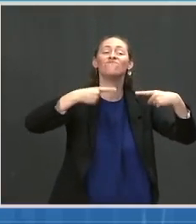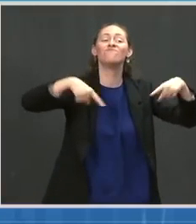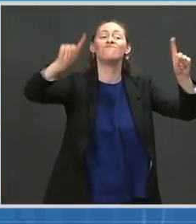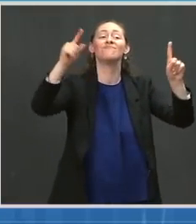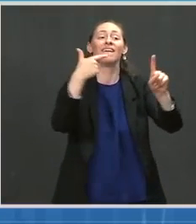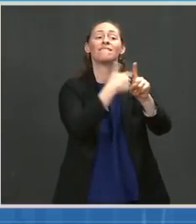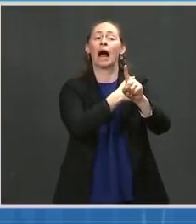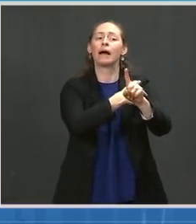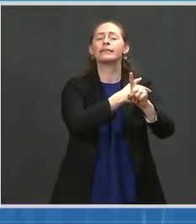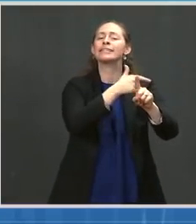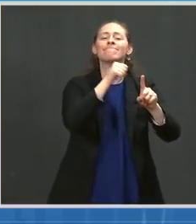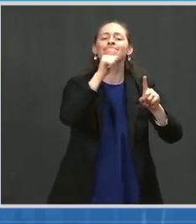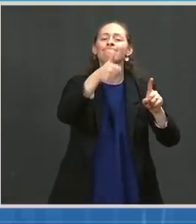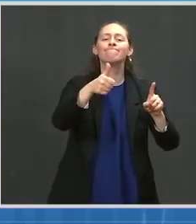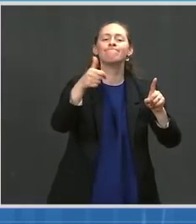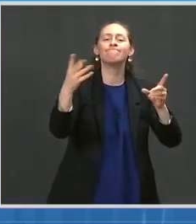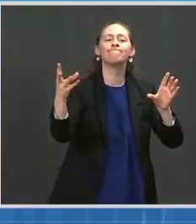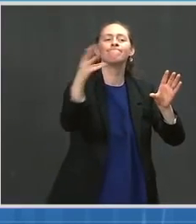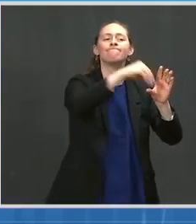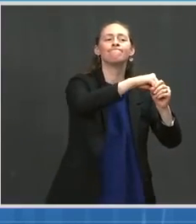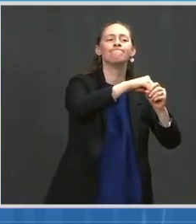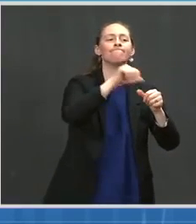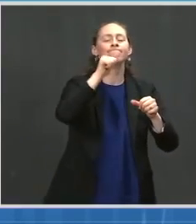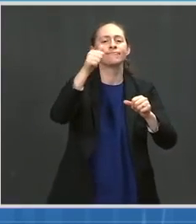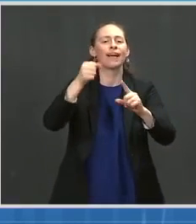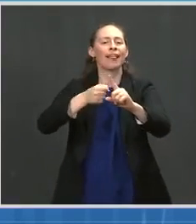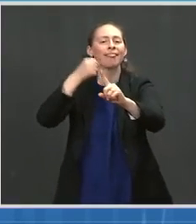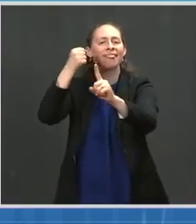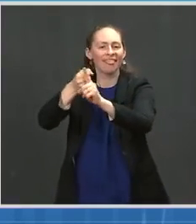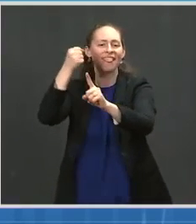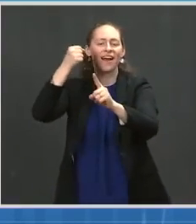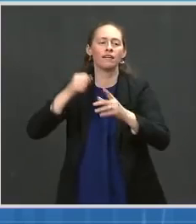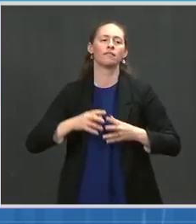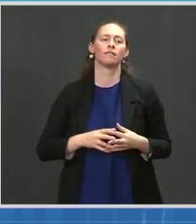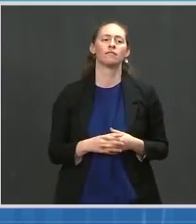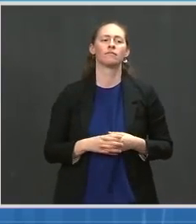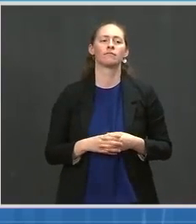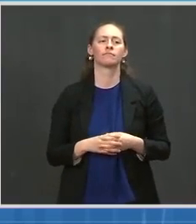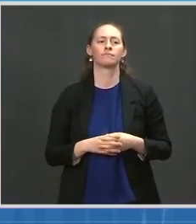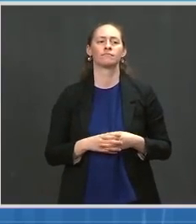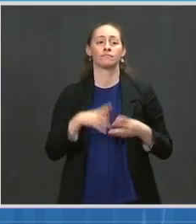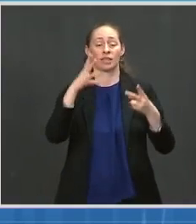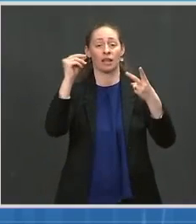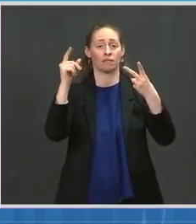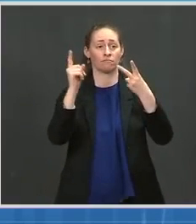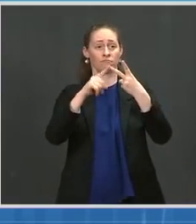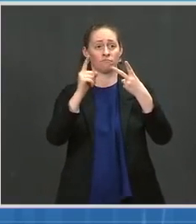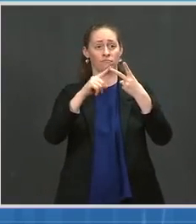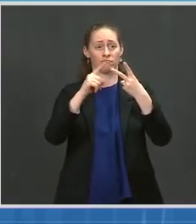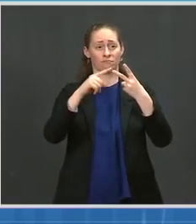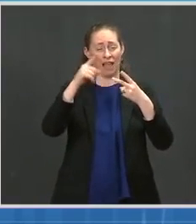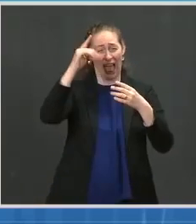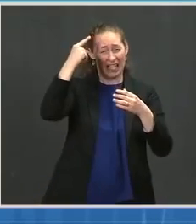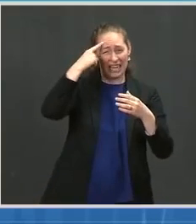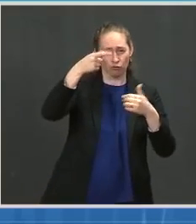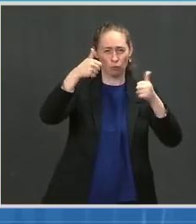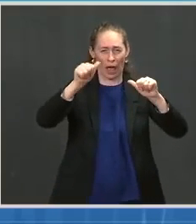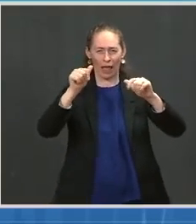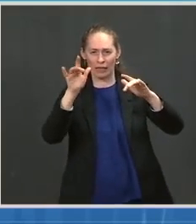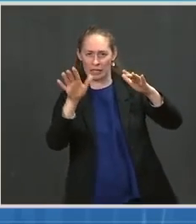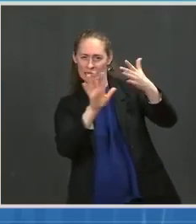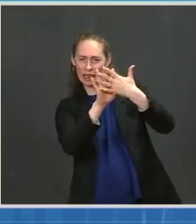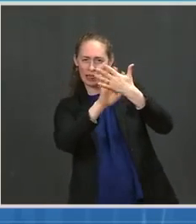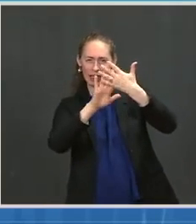or change in the efficacy of the vaccine. The other point that you were alluding to, I believe, was the fact that there were a